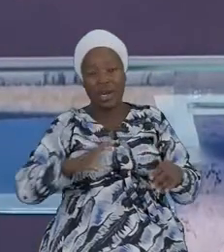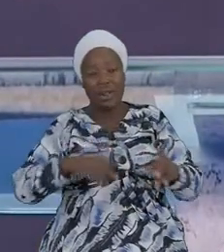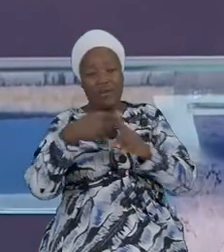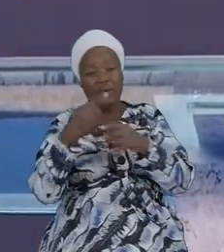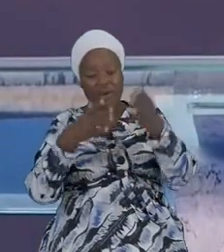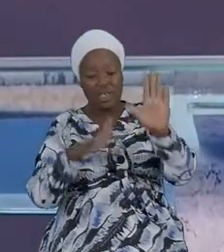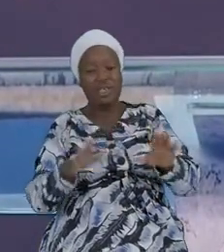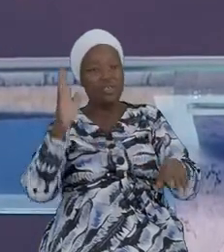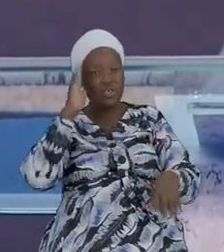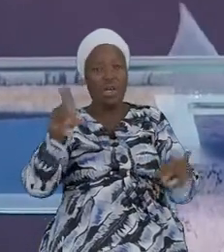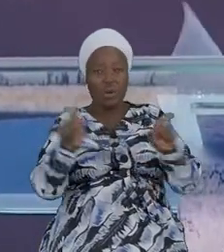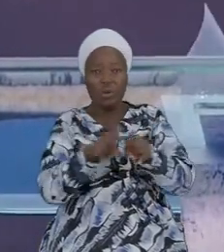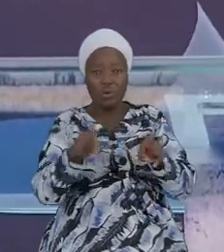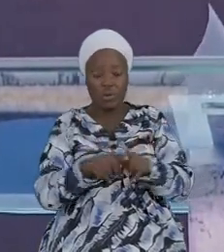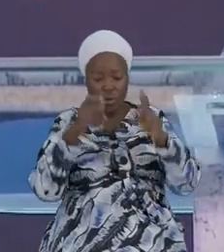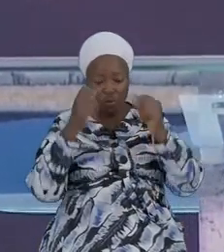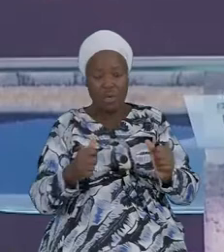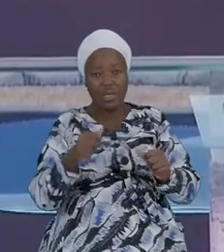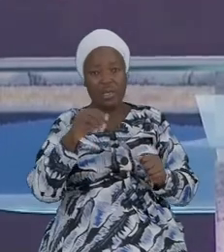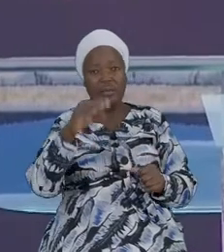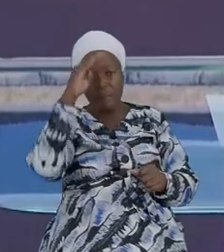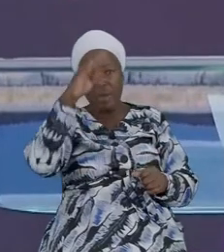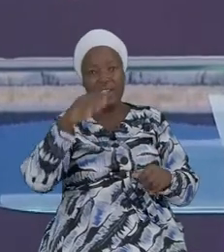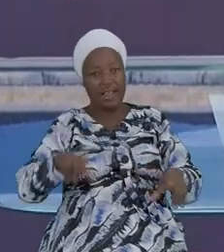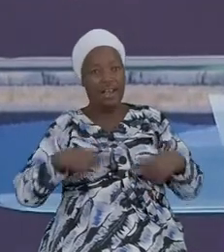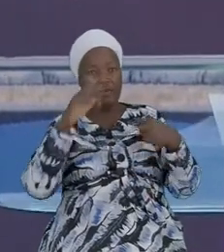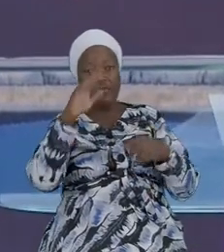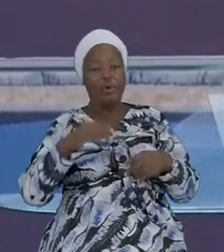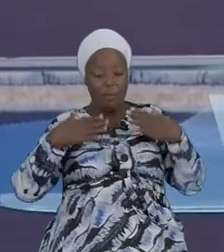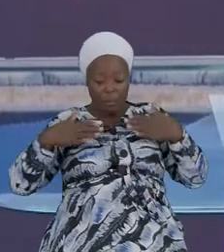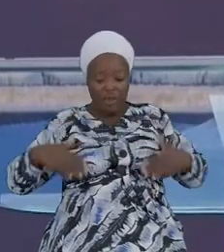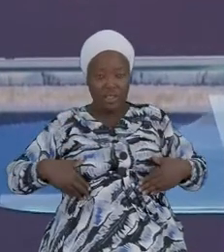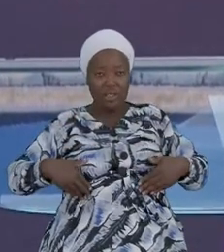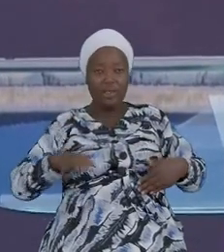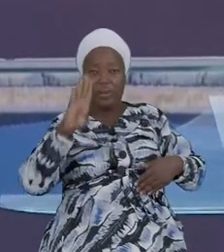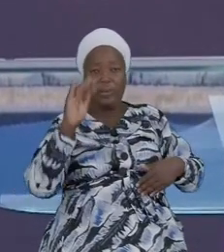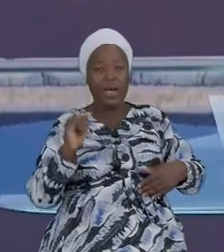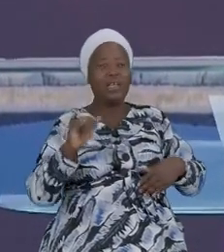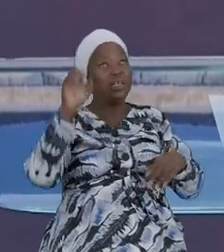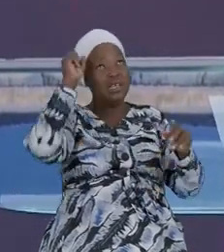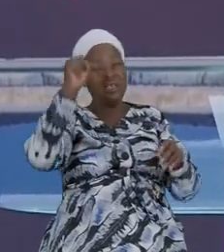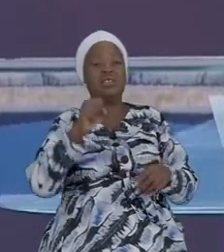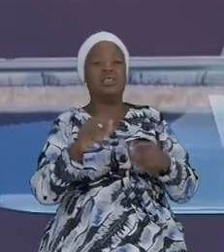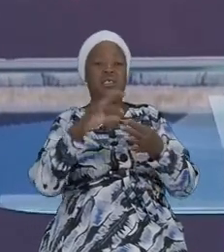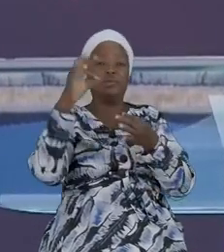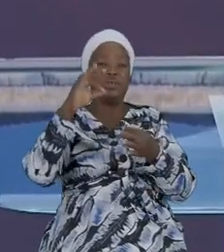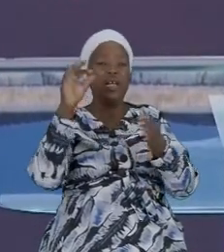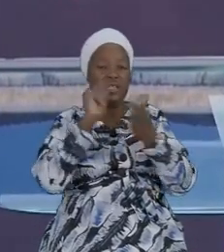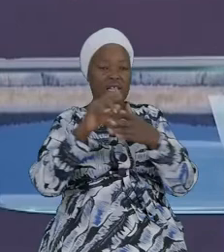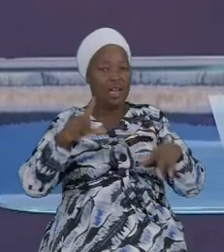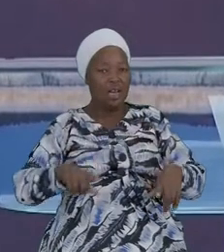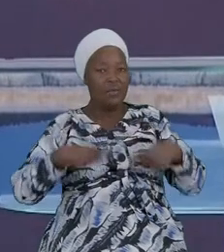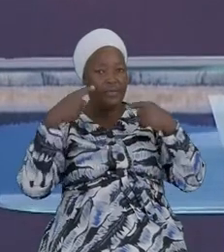shall also quicken, make alive your mortal bodies by his Spirit that